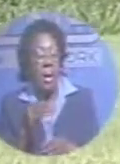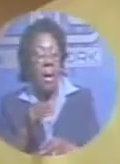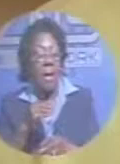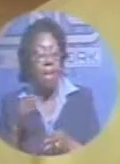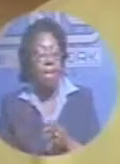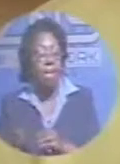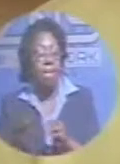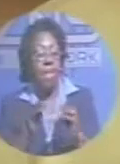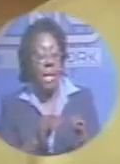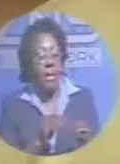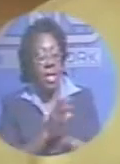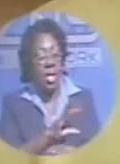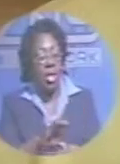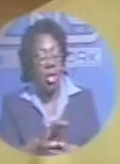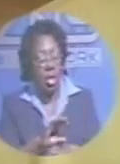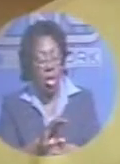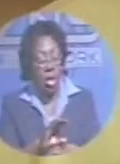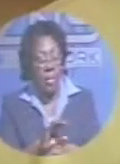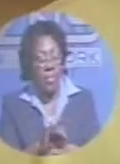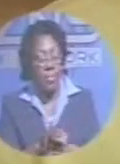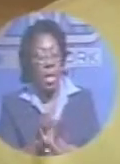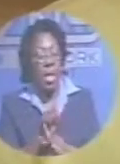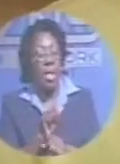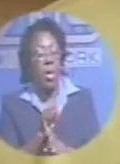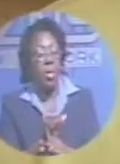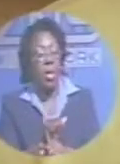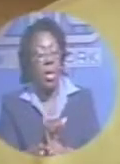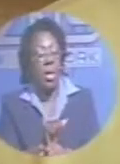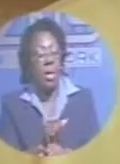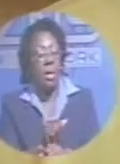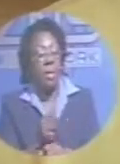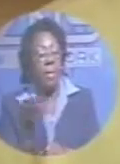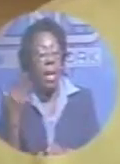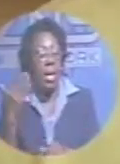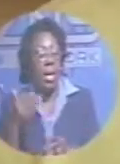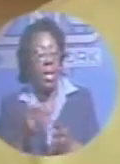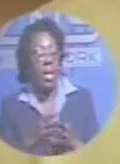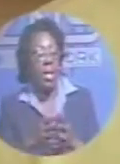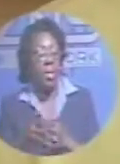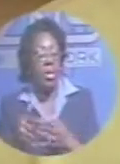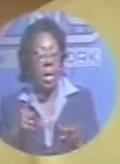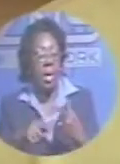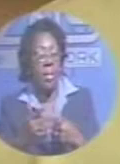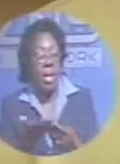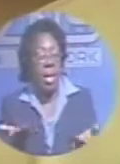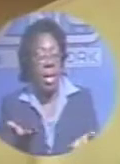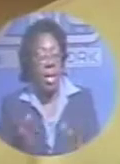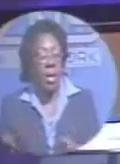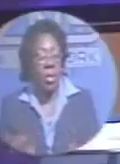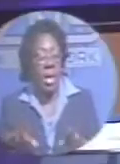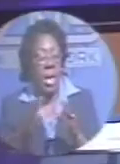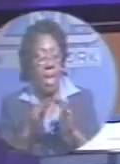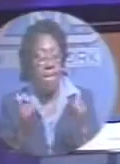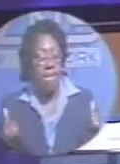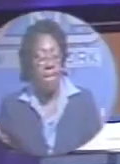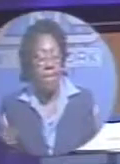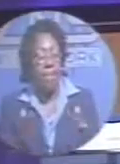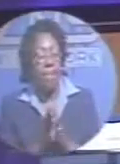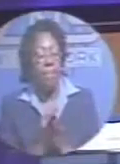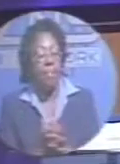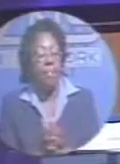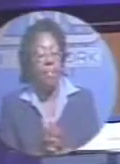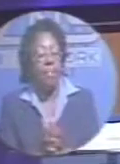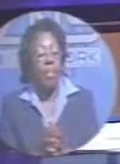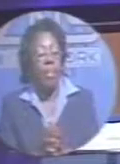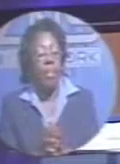minister, and he's working through one of the Methodist churches back in the U.S. to come here and do this camp. Mike Shin of